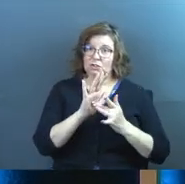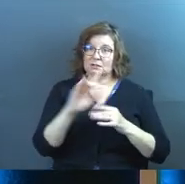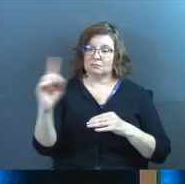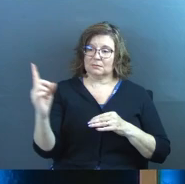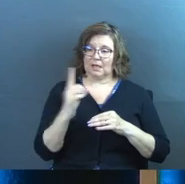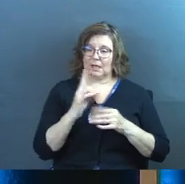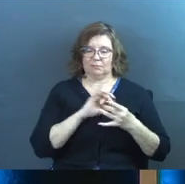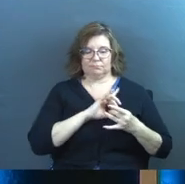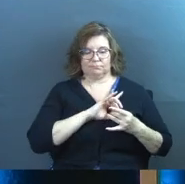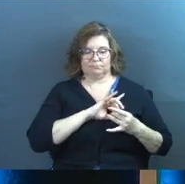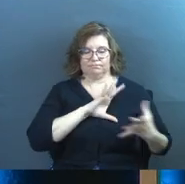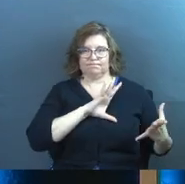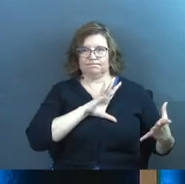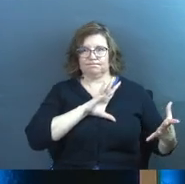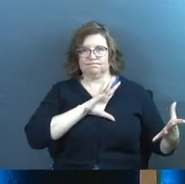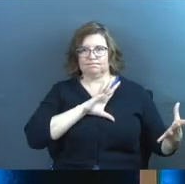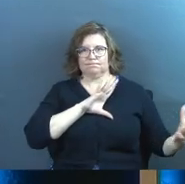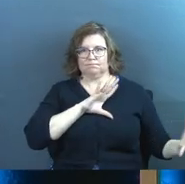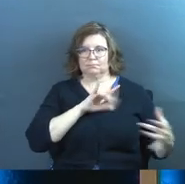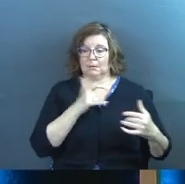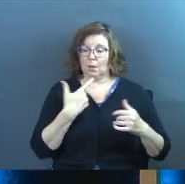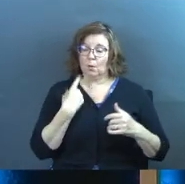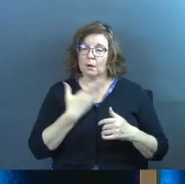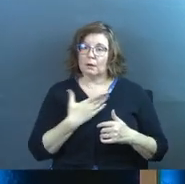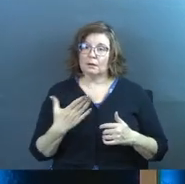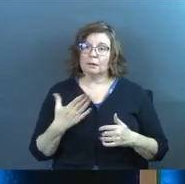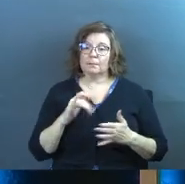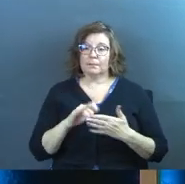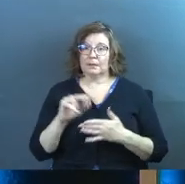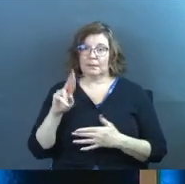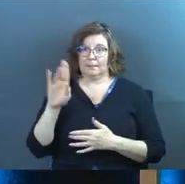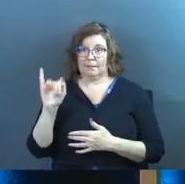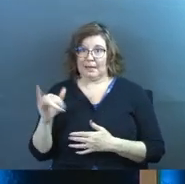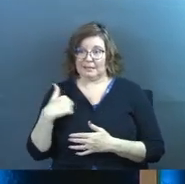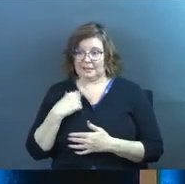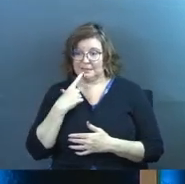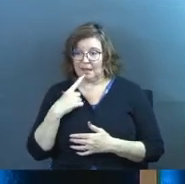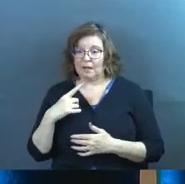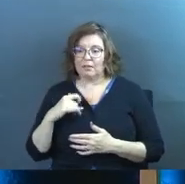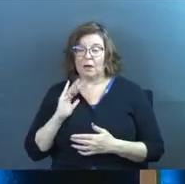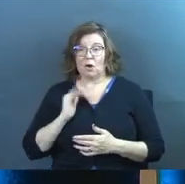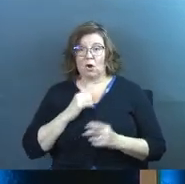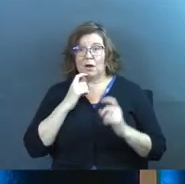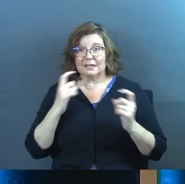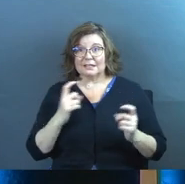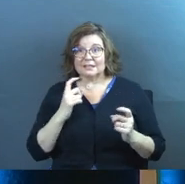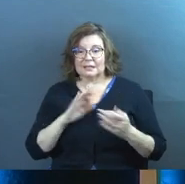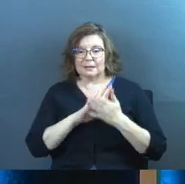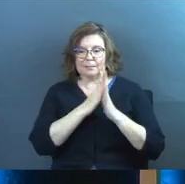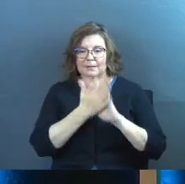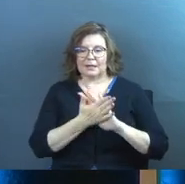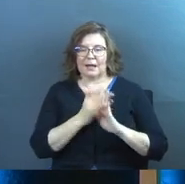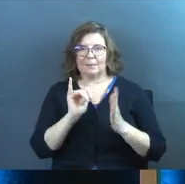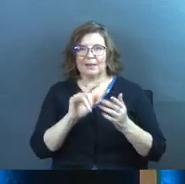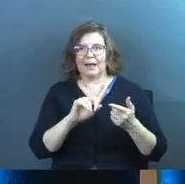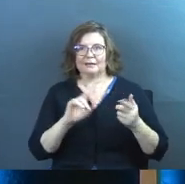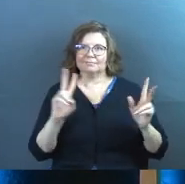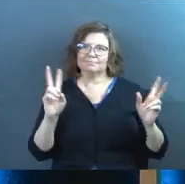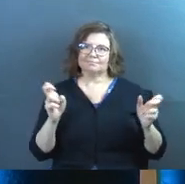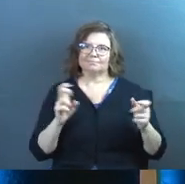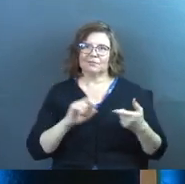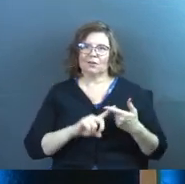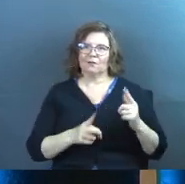came to end that slavery. One of the things that Benny had said was that our sins kind of become like friends to